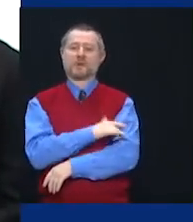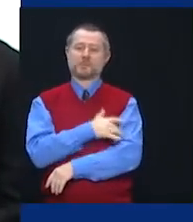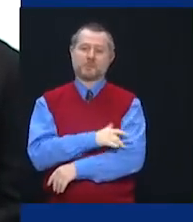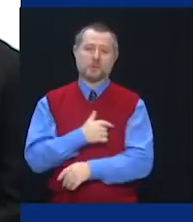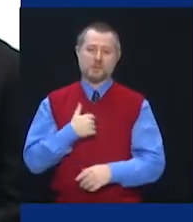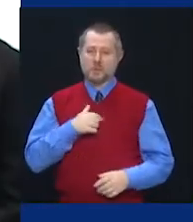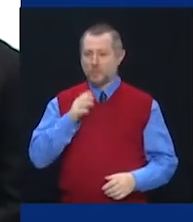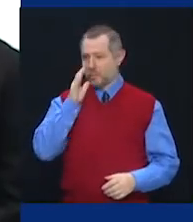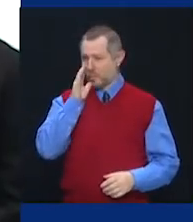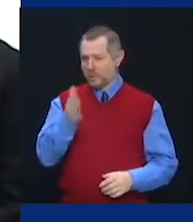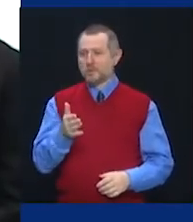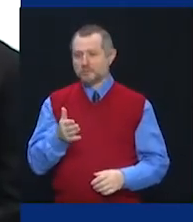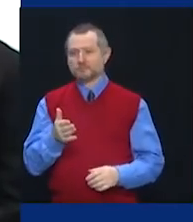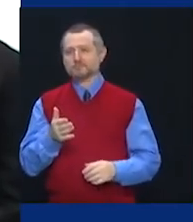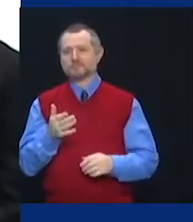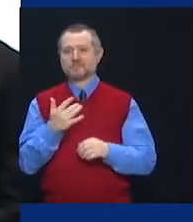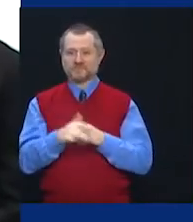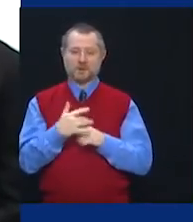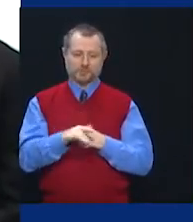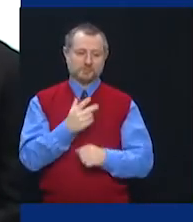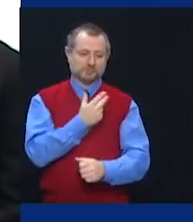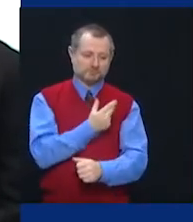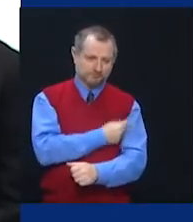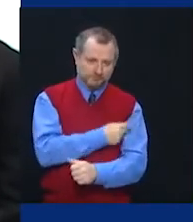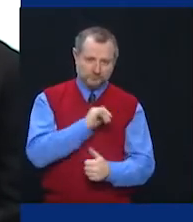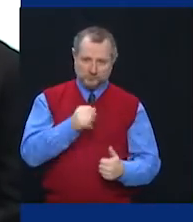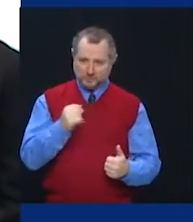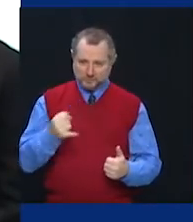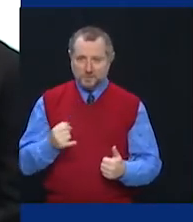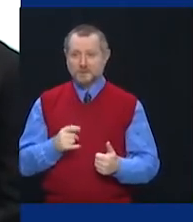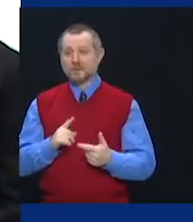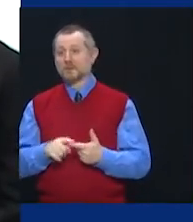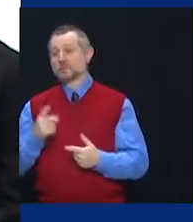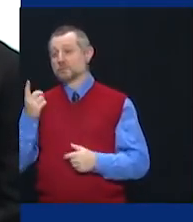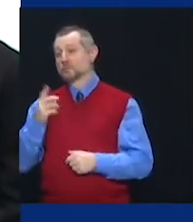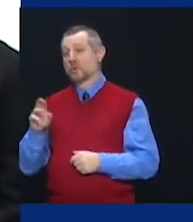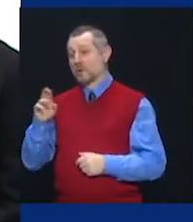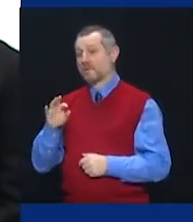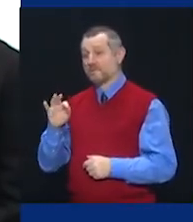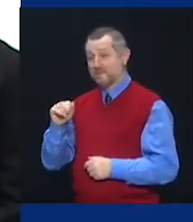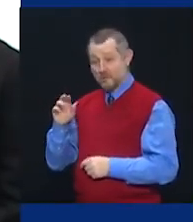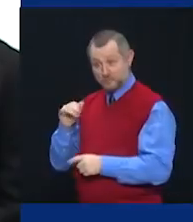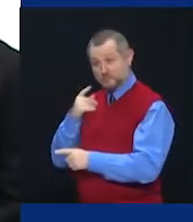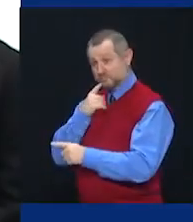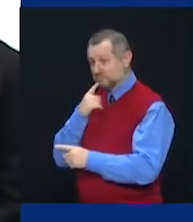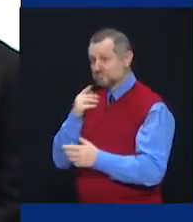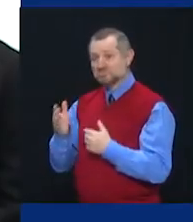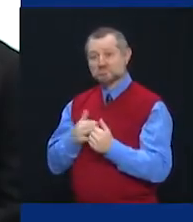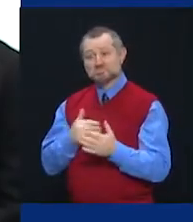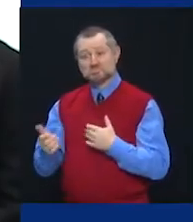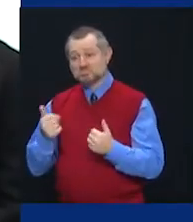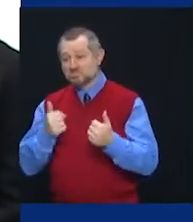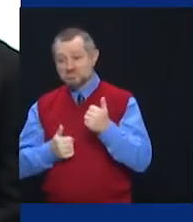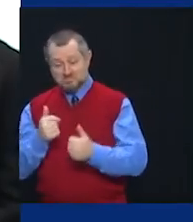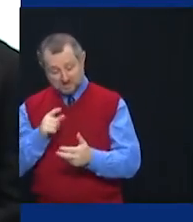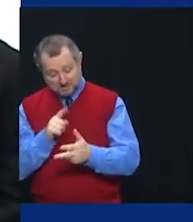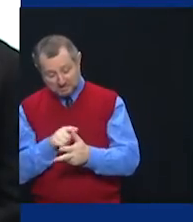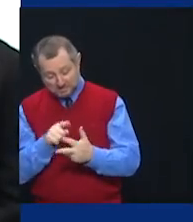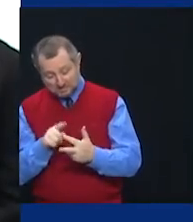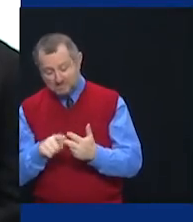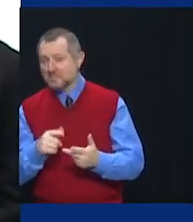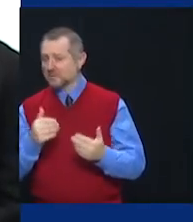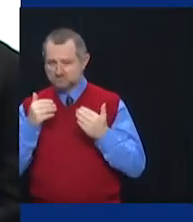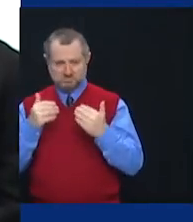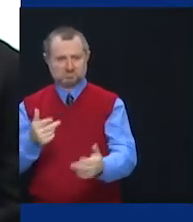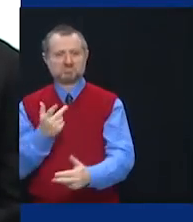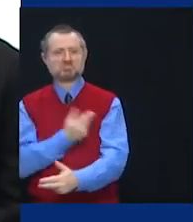Johnson today, and as Dr. Fauci has stated, take whatever vaccination is available.